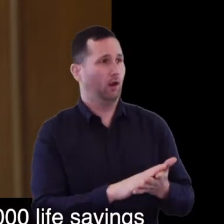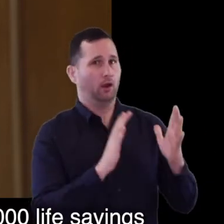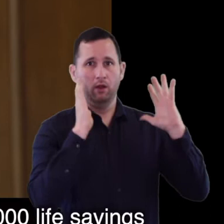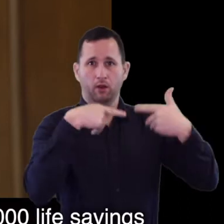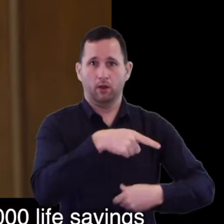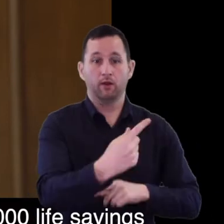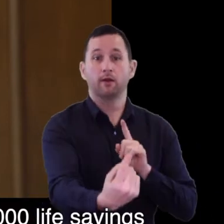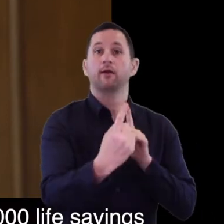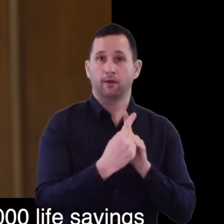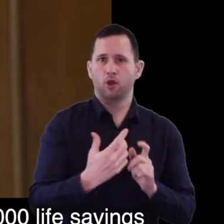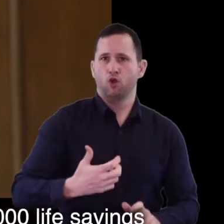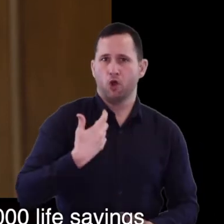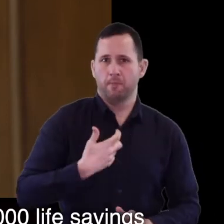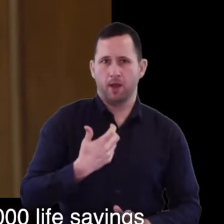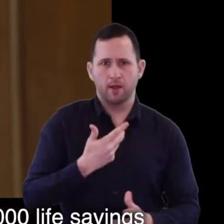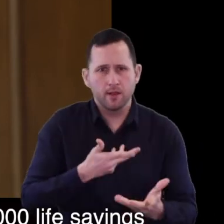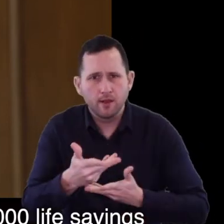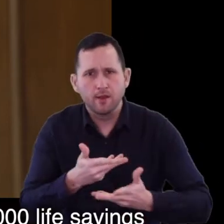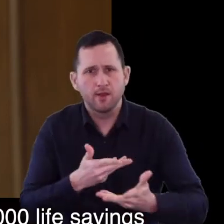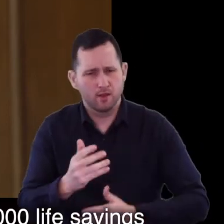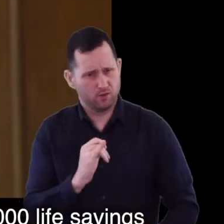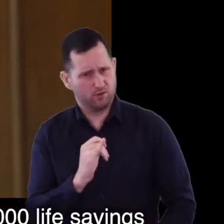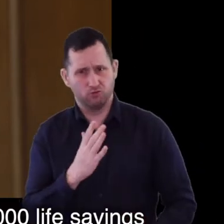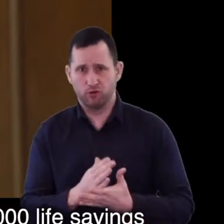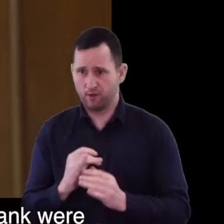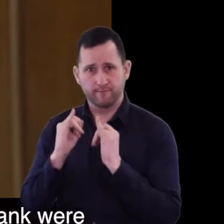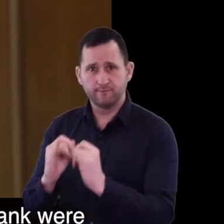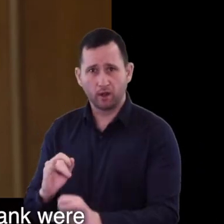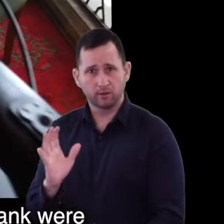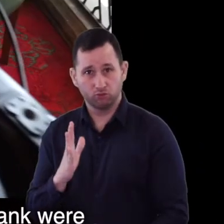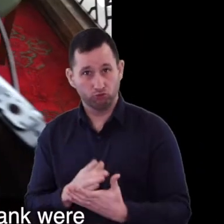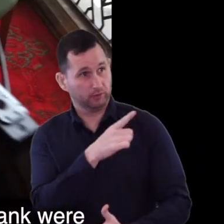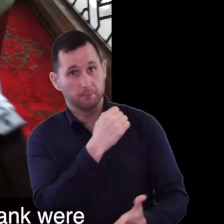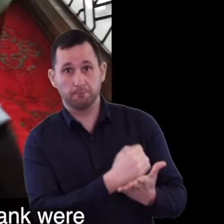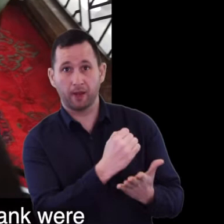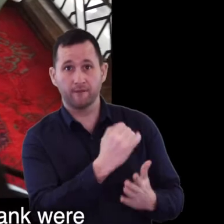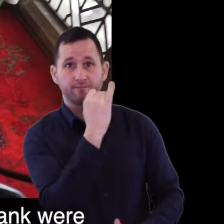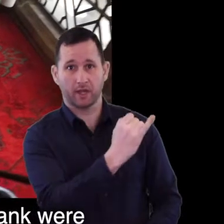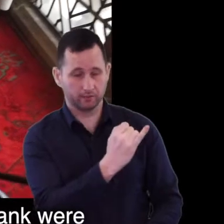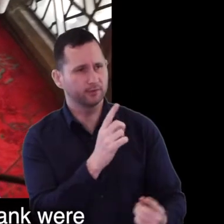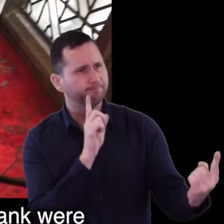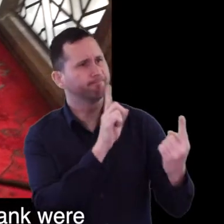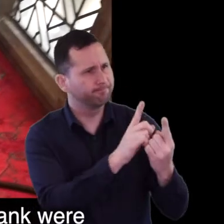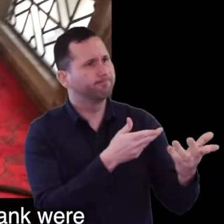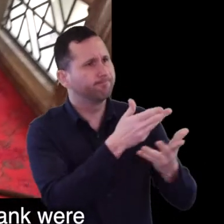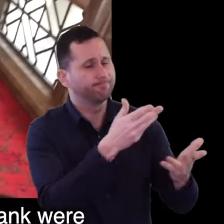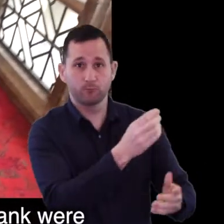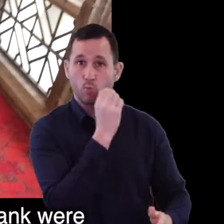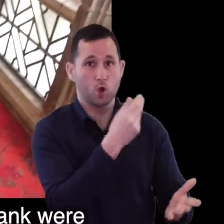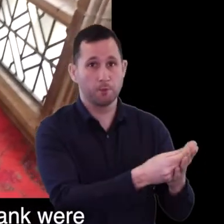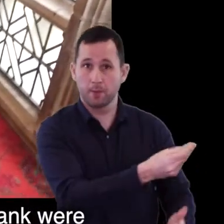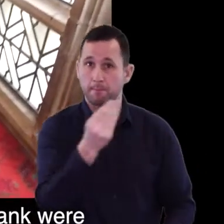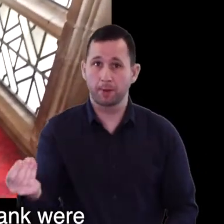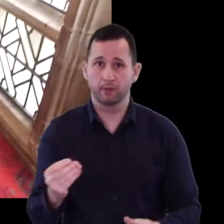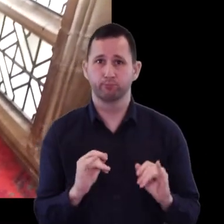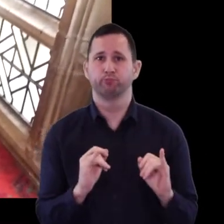into another account and lost it all on the face of it. And when that complaint came to us, although the bank were very sorry